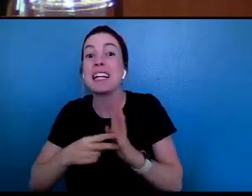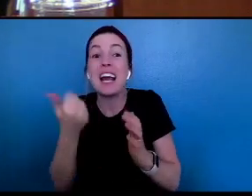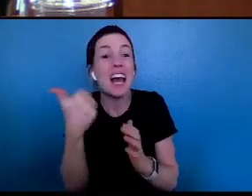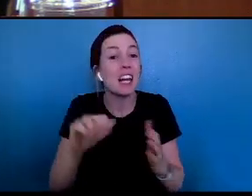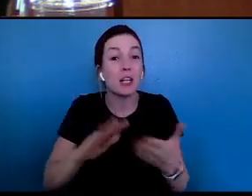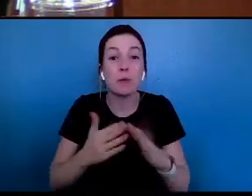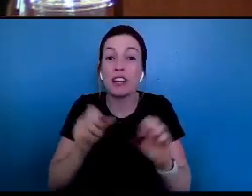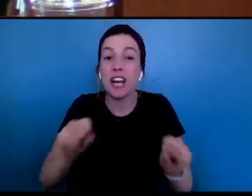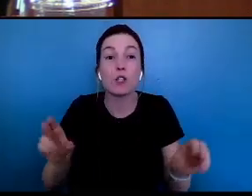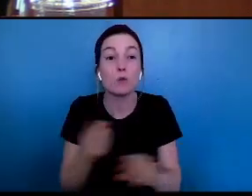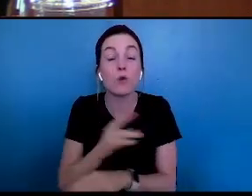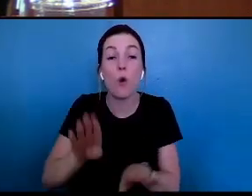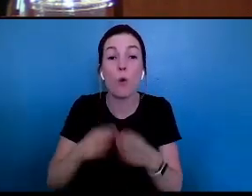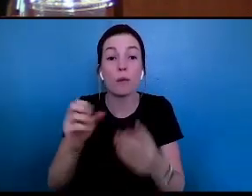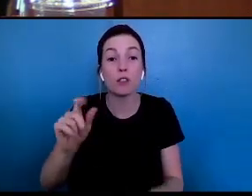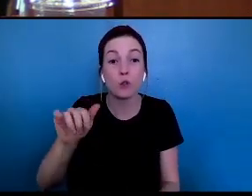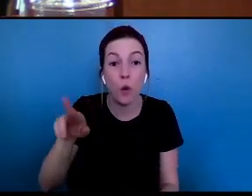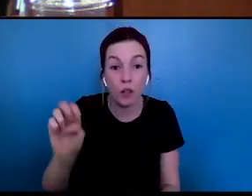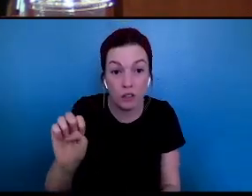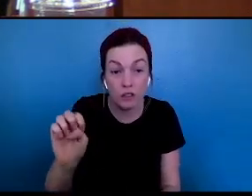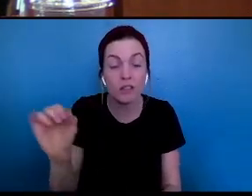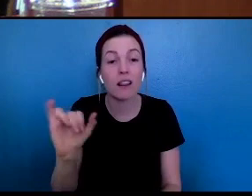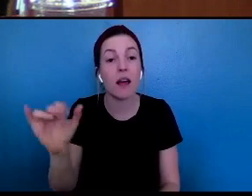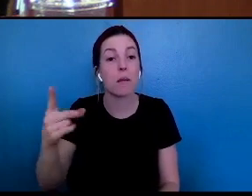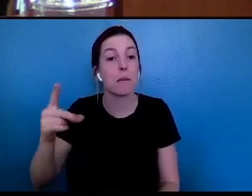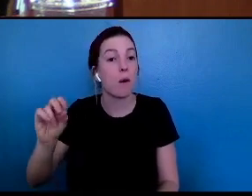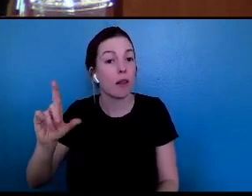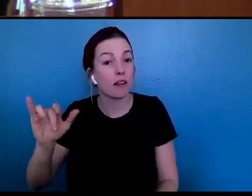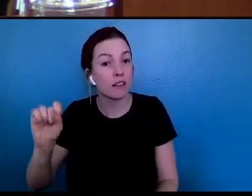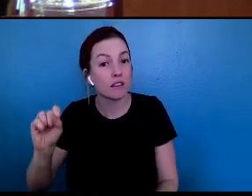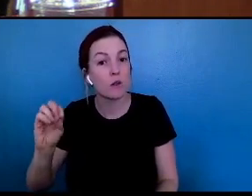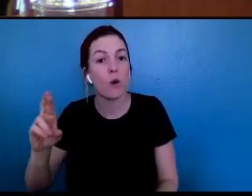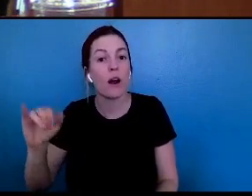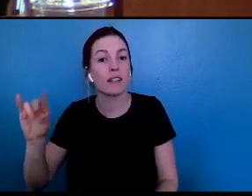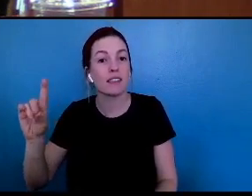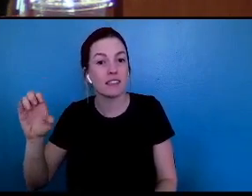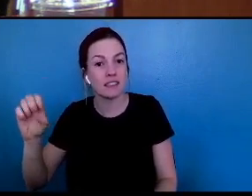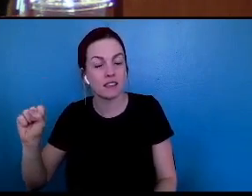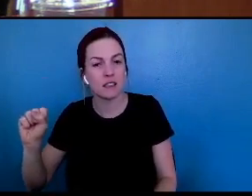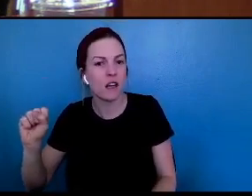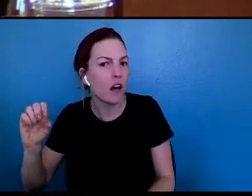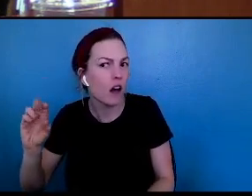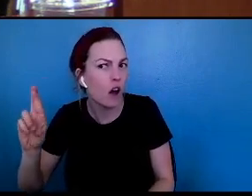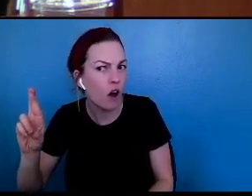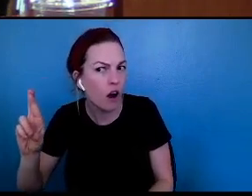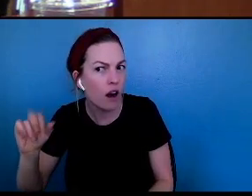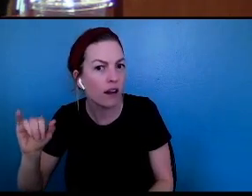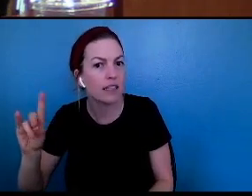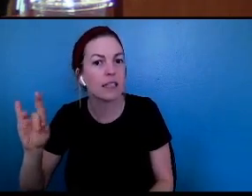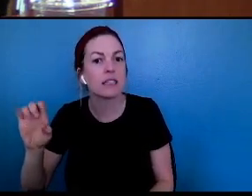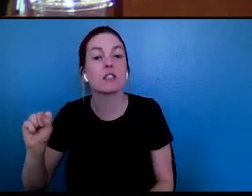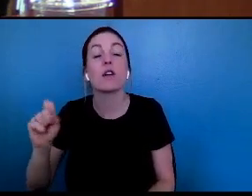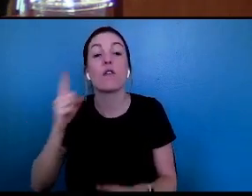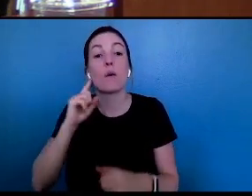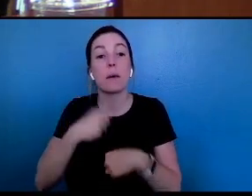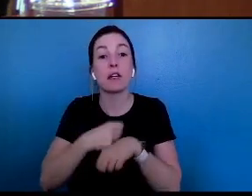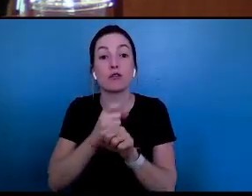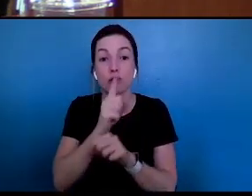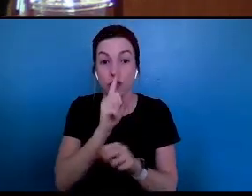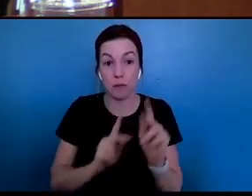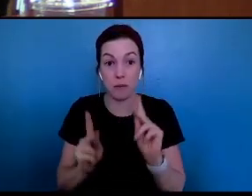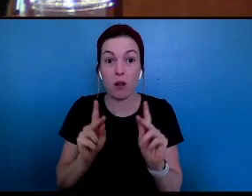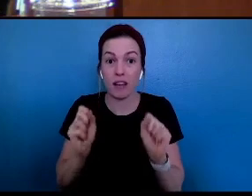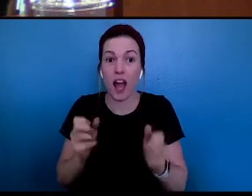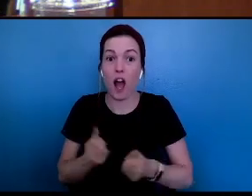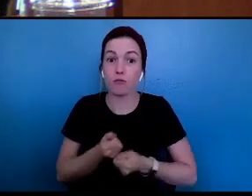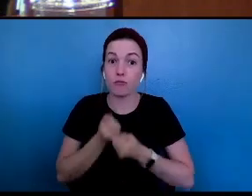tools such as Polis or our ideas. The first one was our ideas to ensure that people can say what they want about